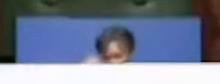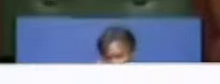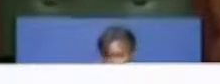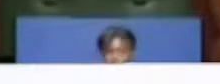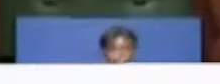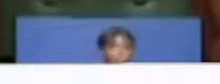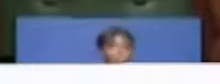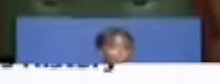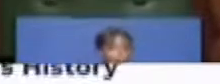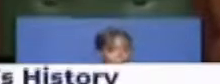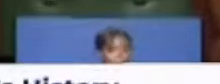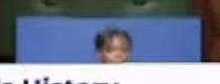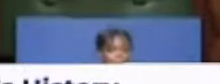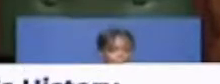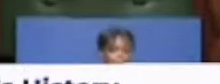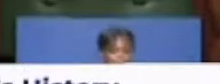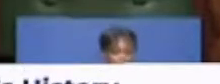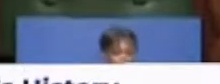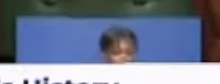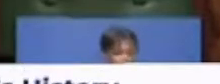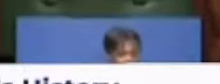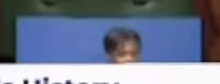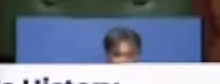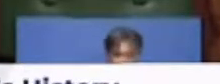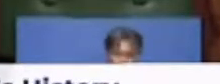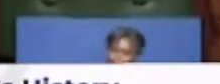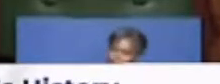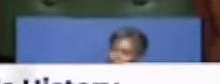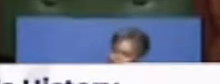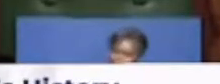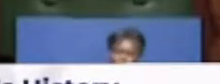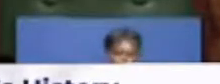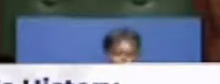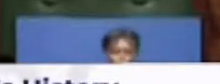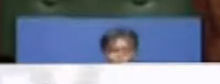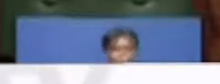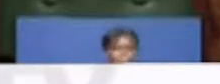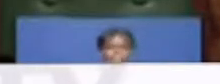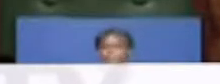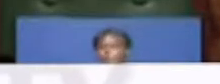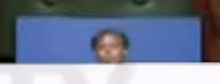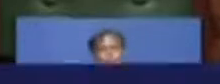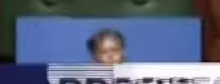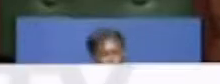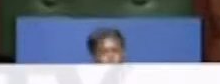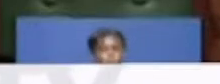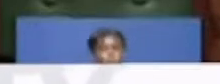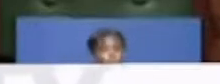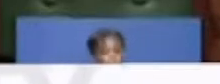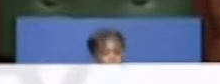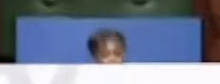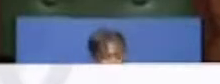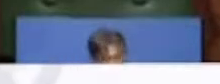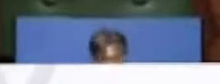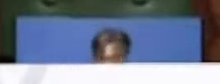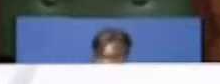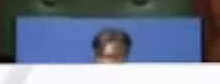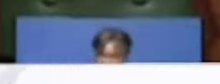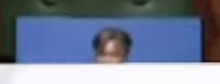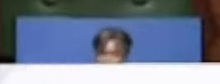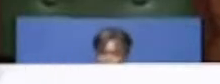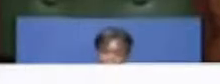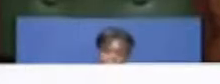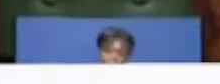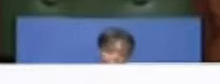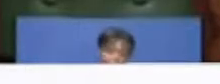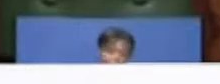in 2017 election, the economy lost approximately 1 trillion in response to that